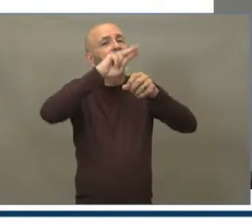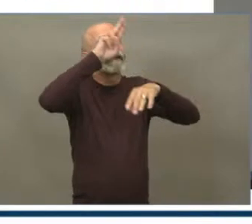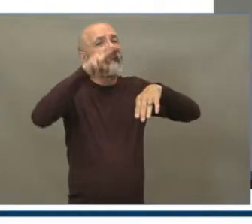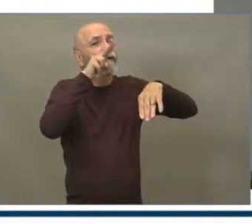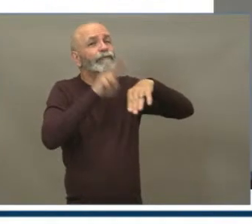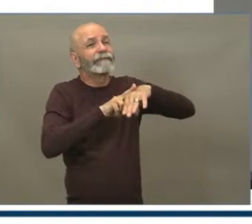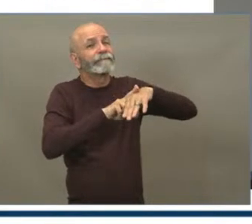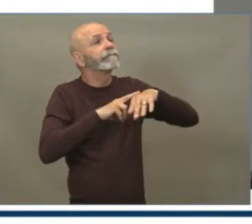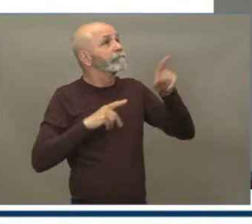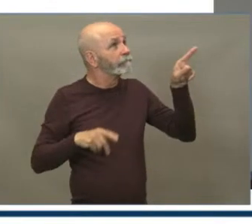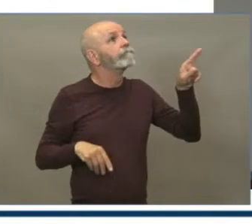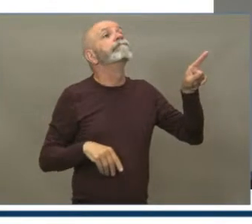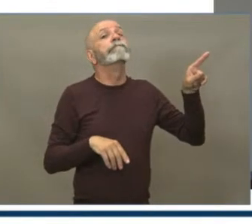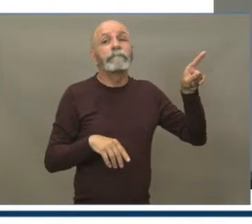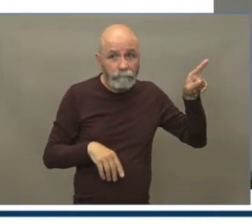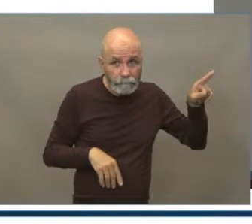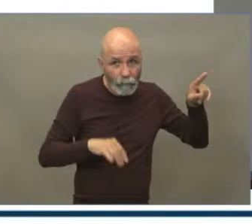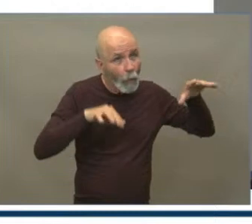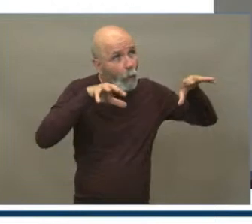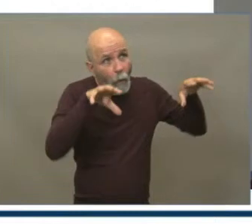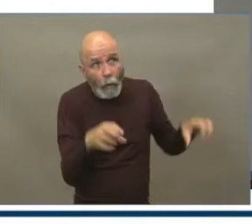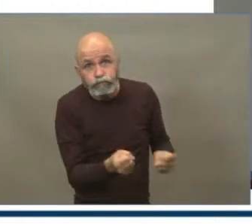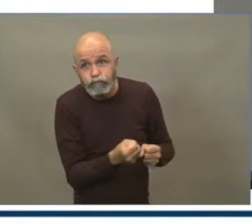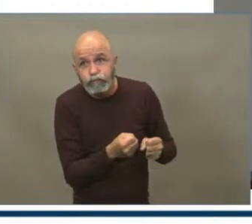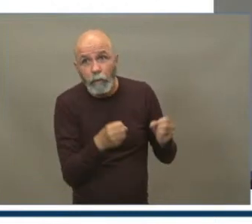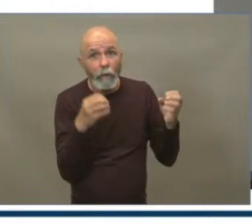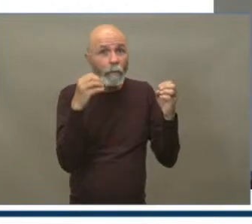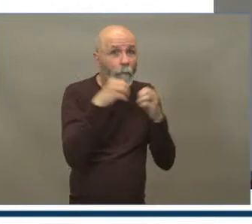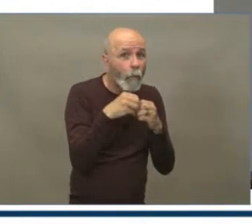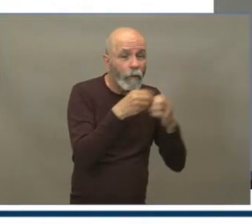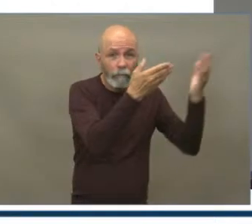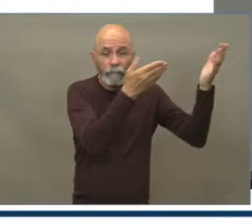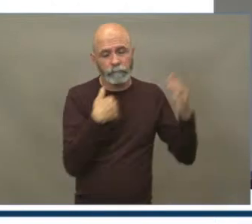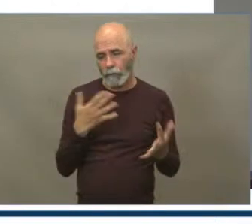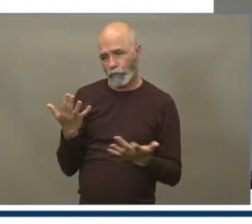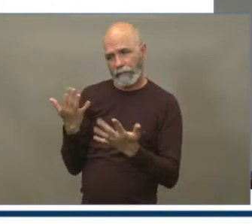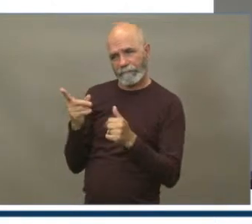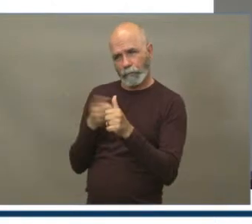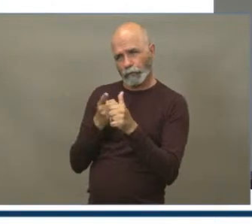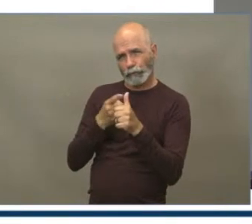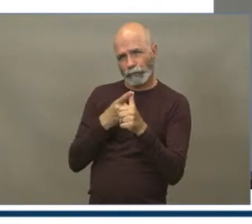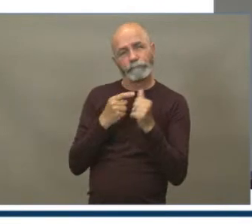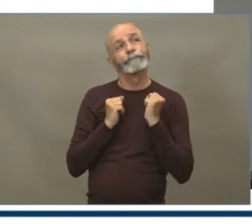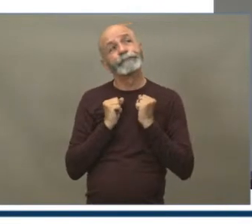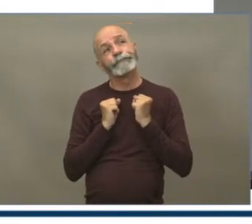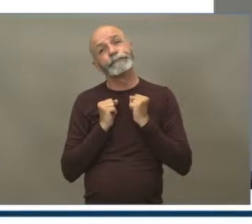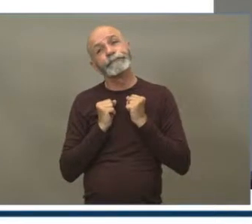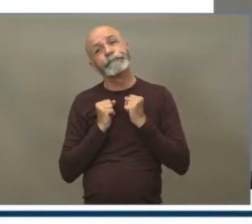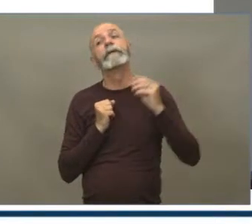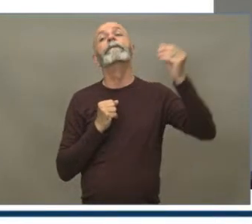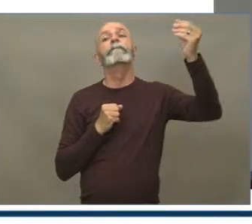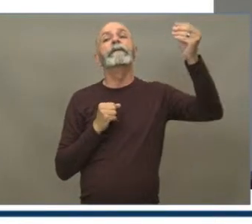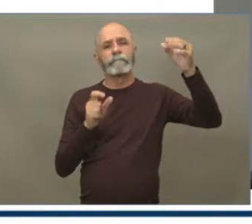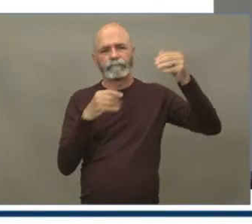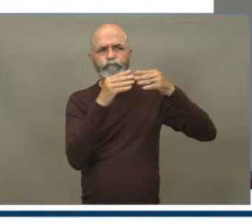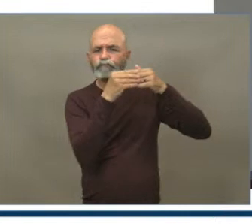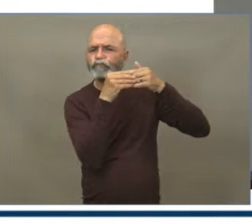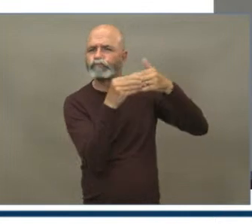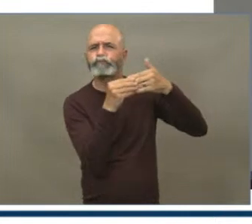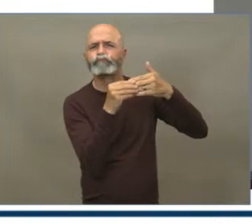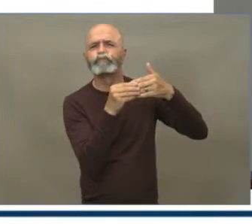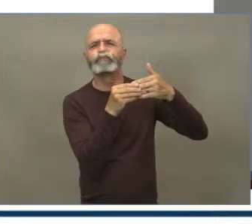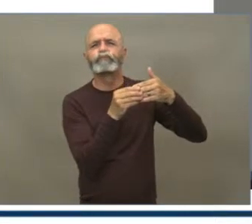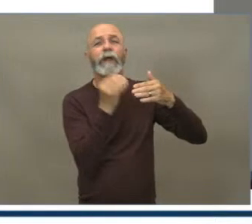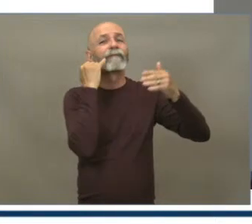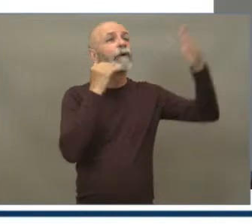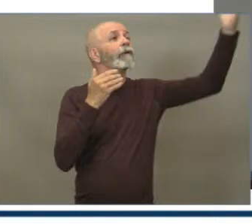vaccine supply, we won't take any action. We've had lots of fluctuation. So once we get